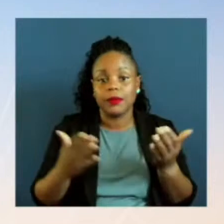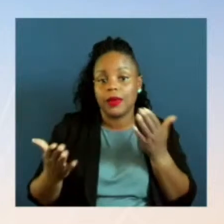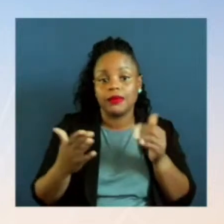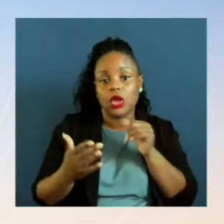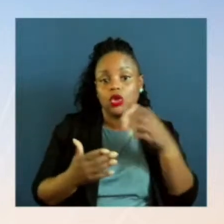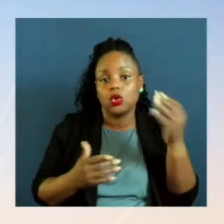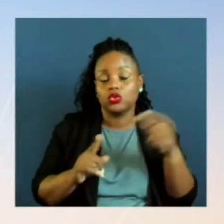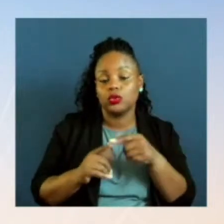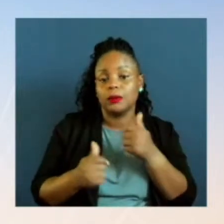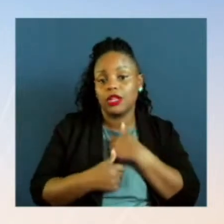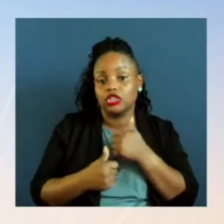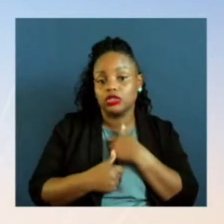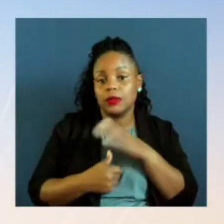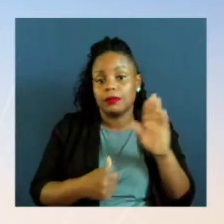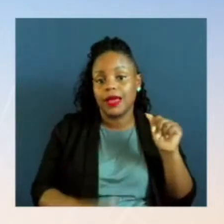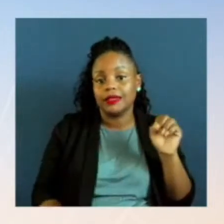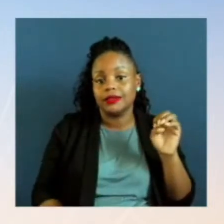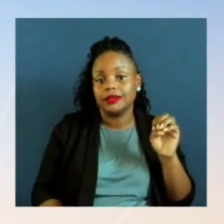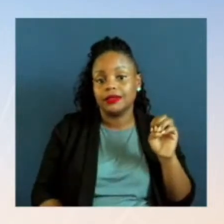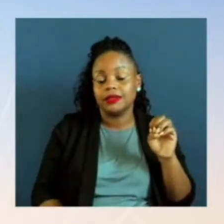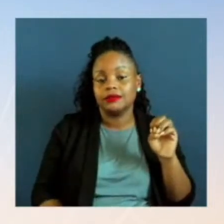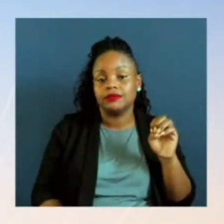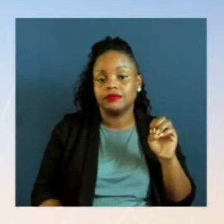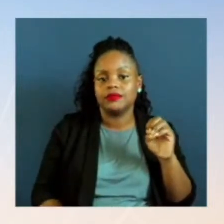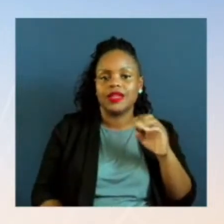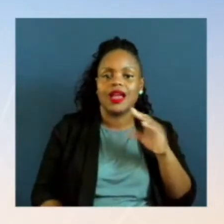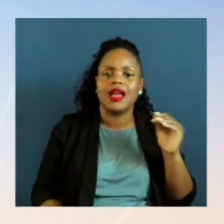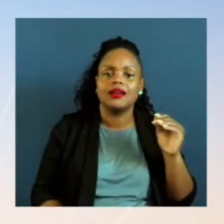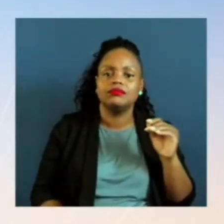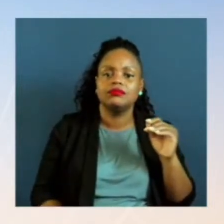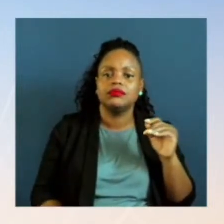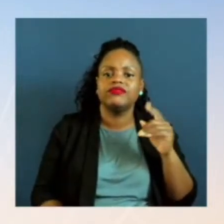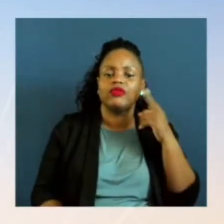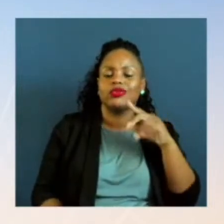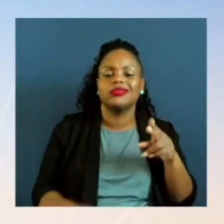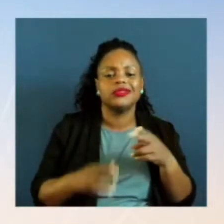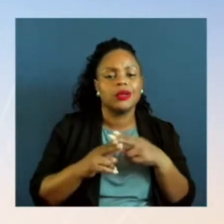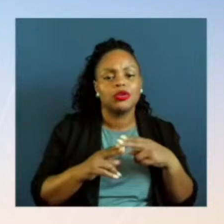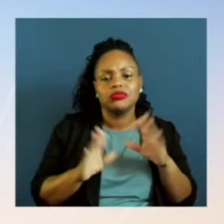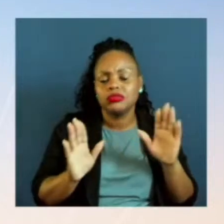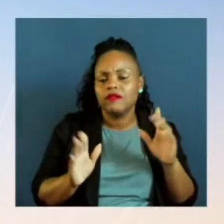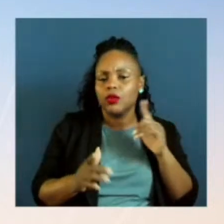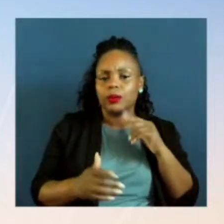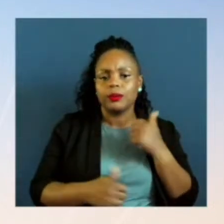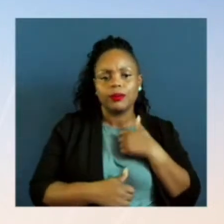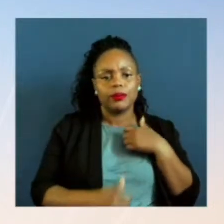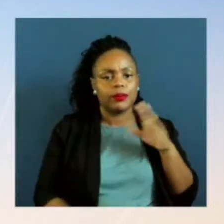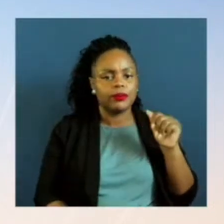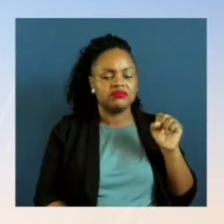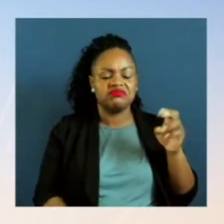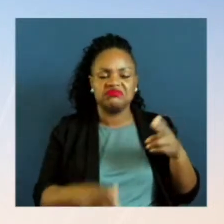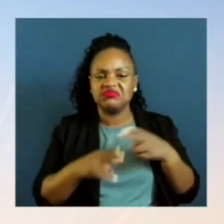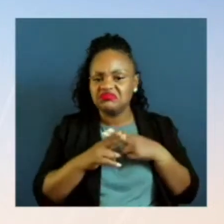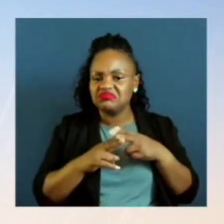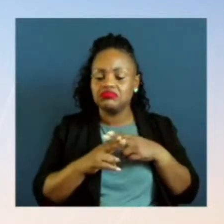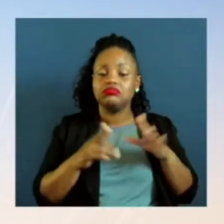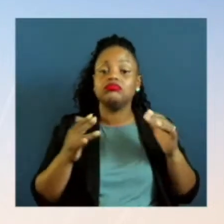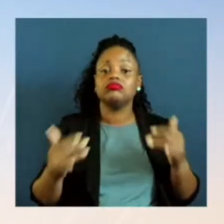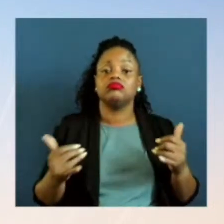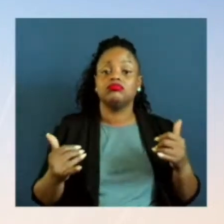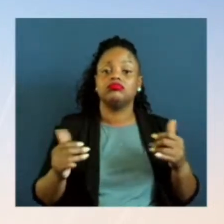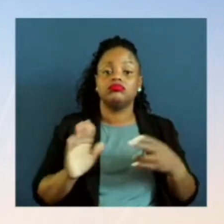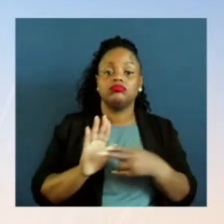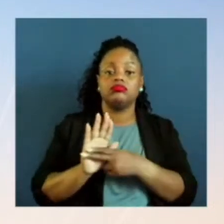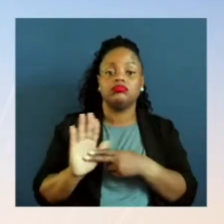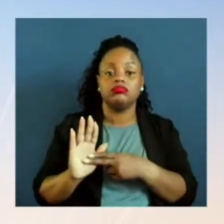and those bases are meant to be temporary regardless. In terms of what classification, so as you know, there are different classifications